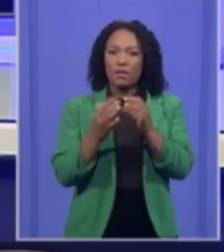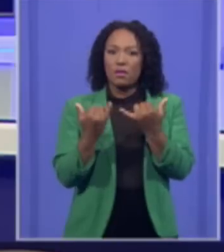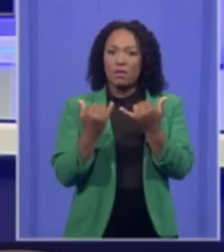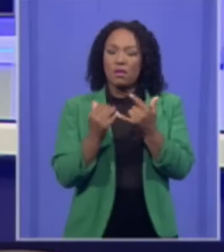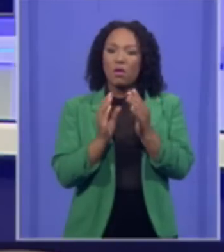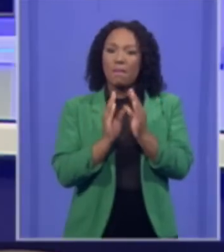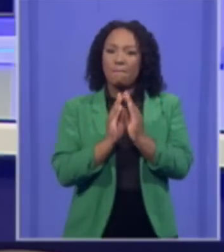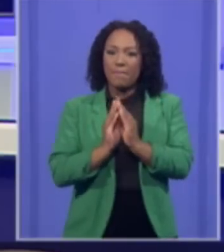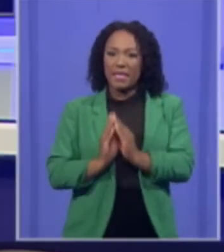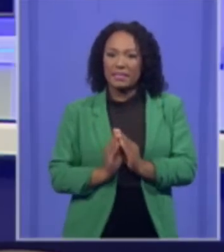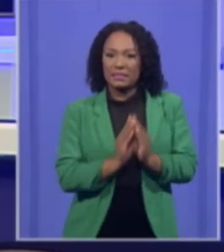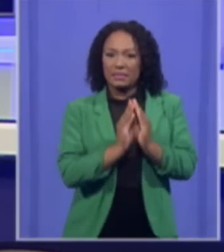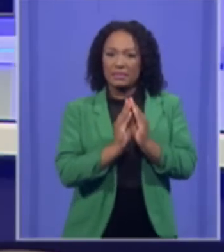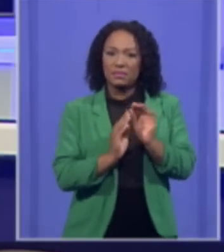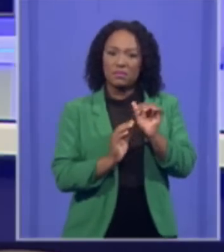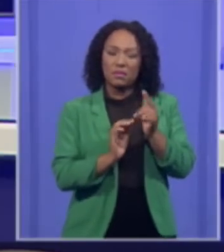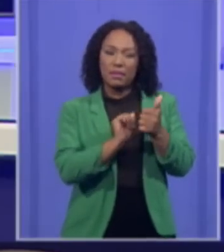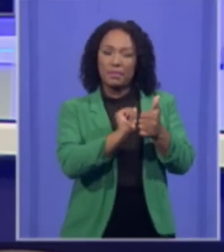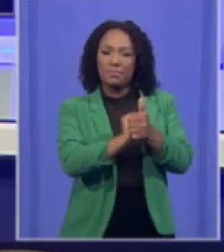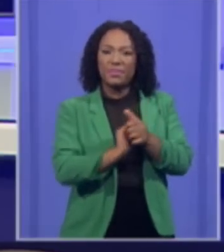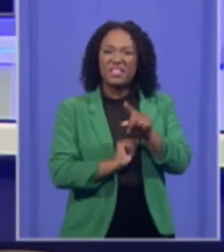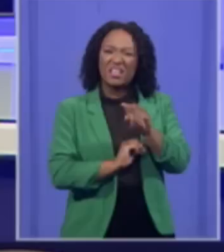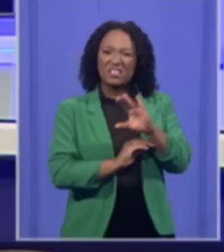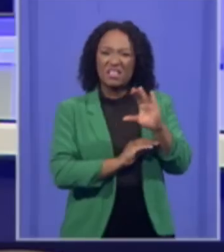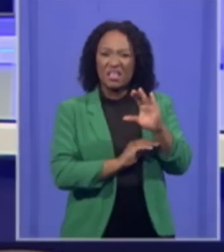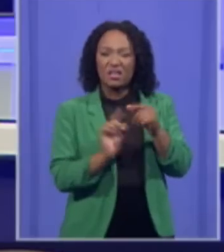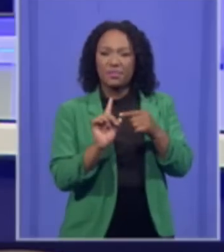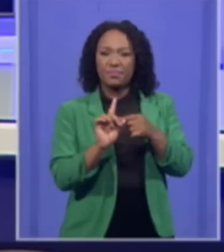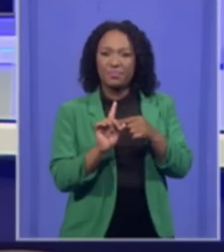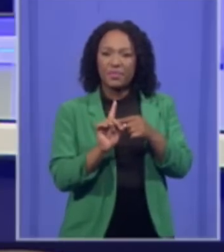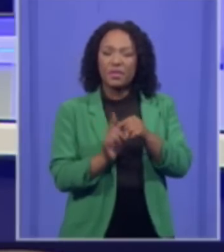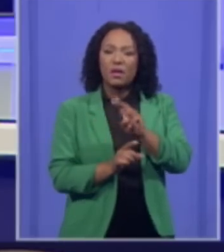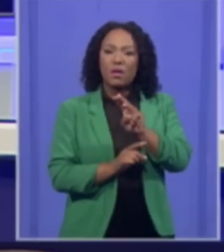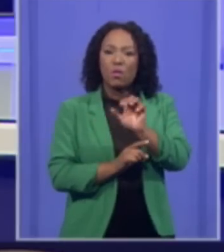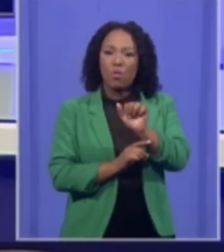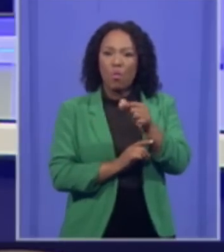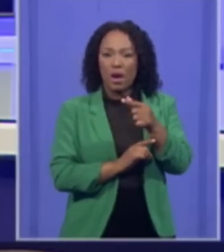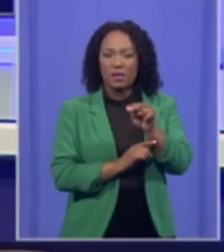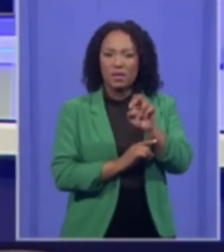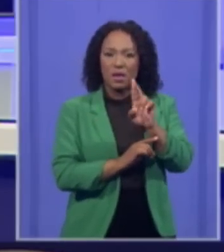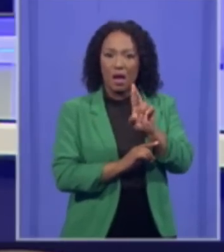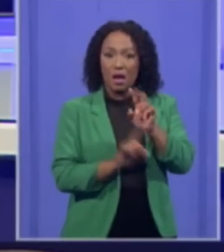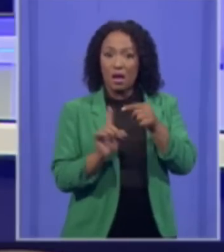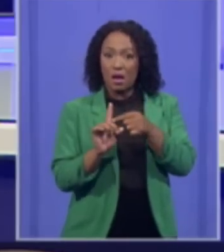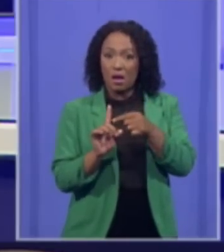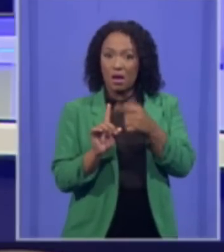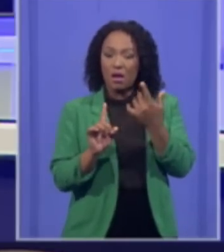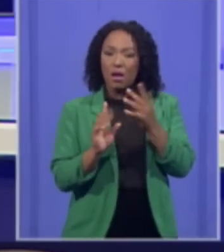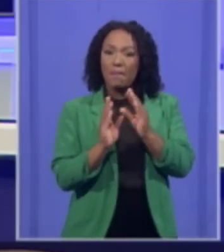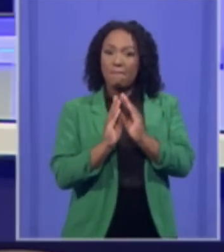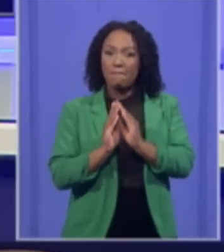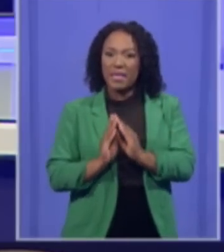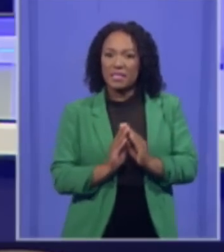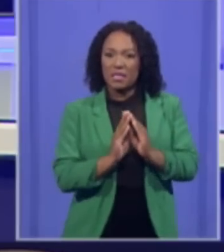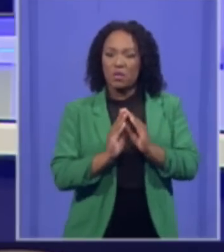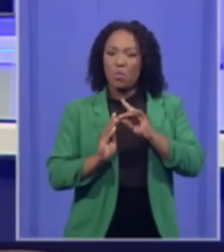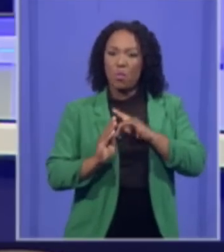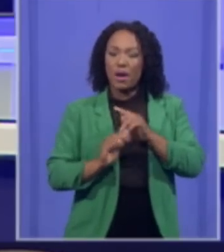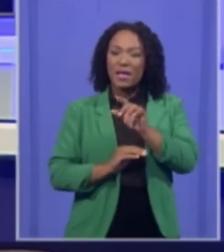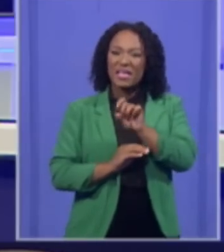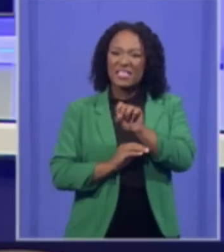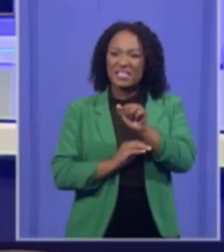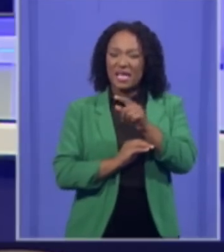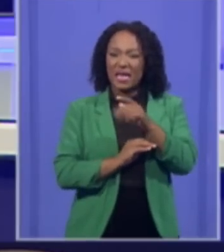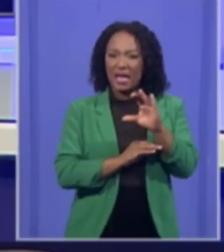tšwa nageng ya DRC Therese Wagner. Kopanong yeo e tla kgabagareng ya ge dihlogo tša mebušo ya dinaga tša